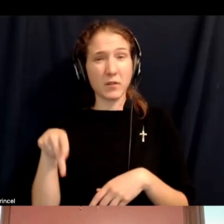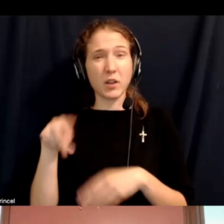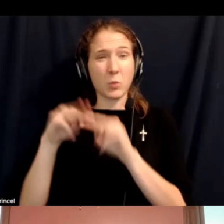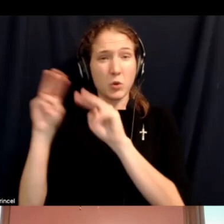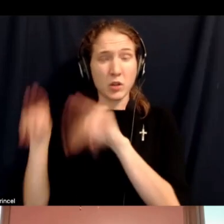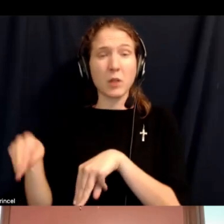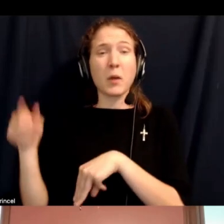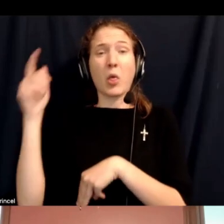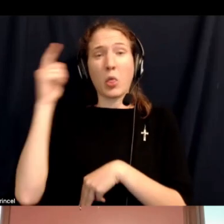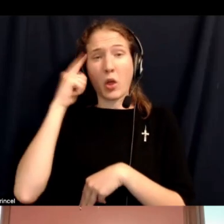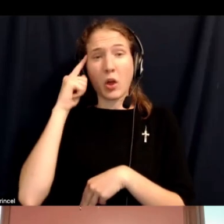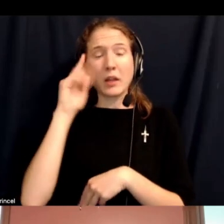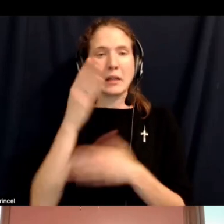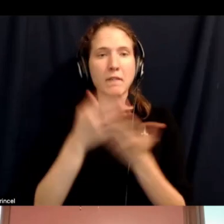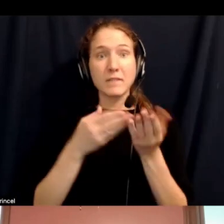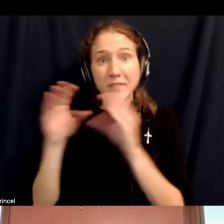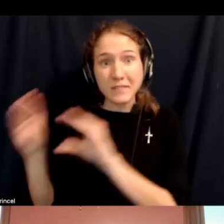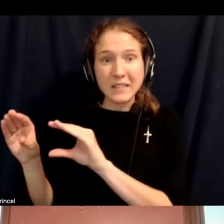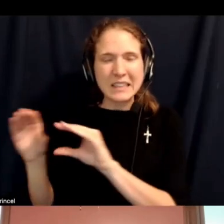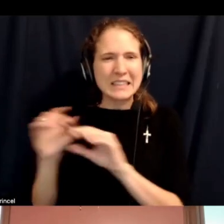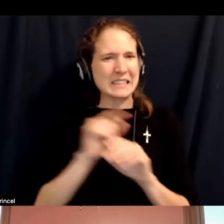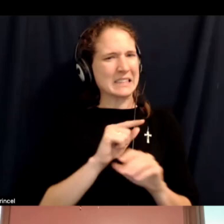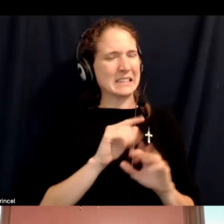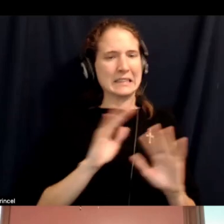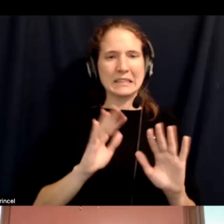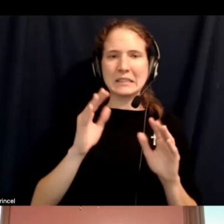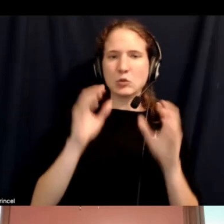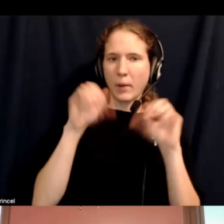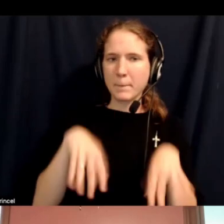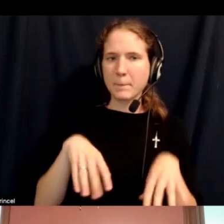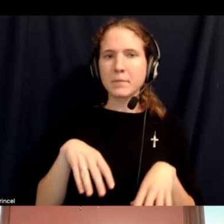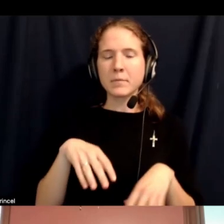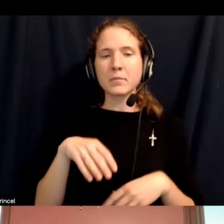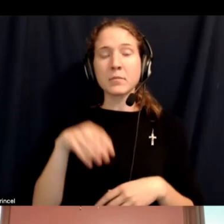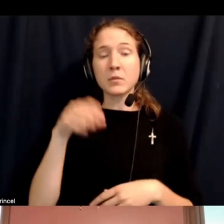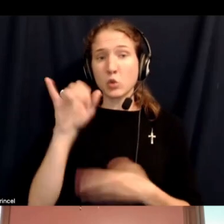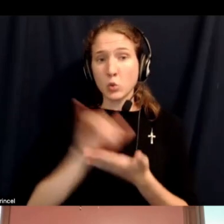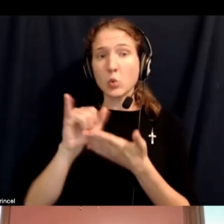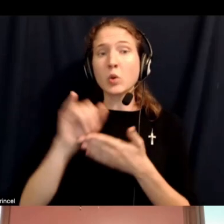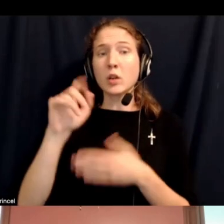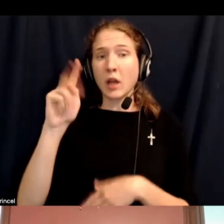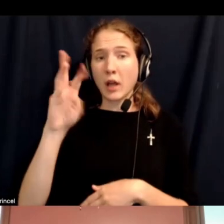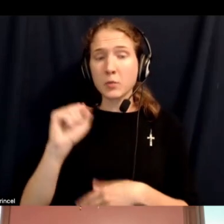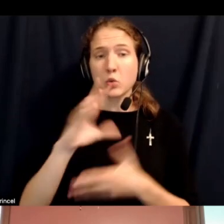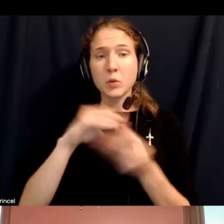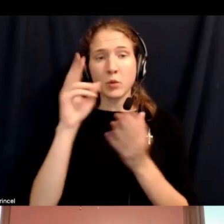going to. I mean, and when I read this story in the Times, what interested